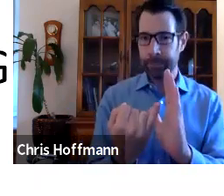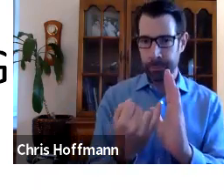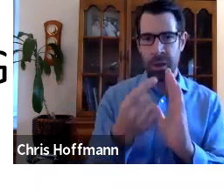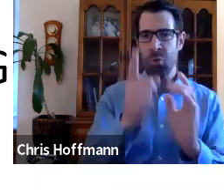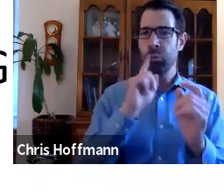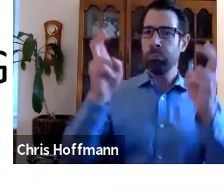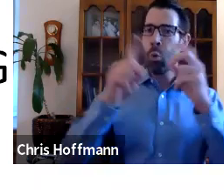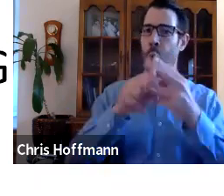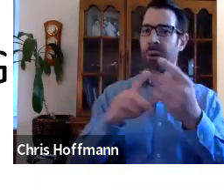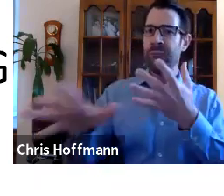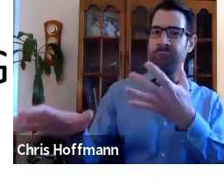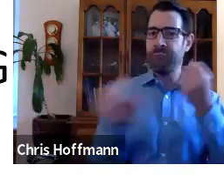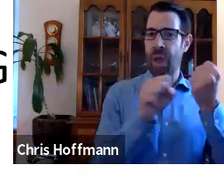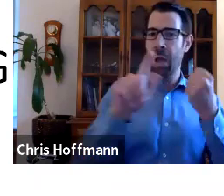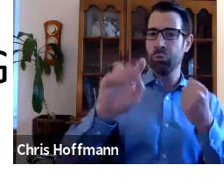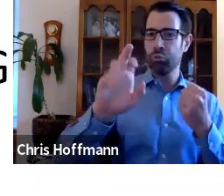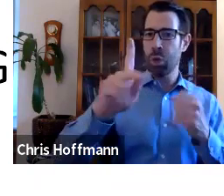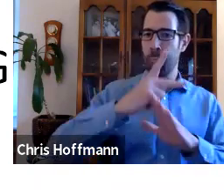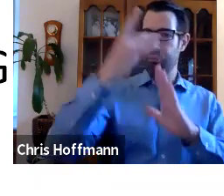space post-renovation.